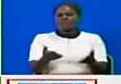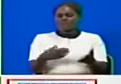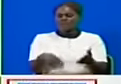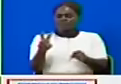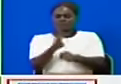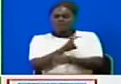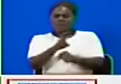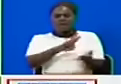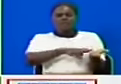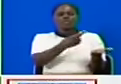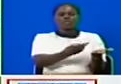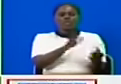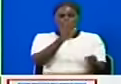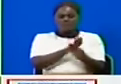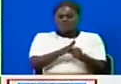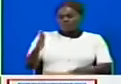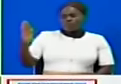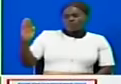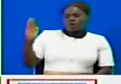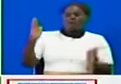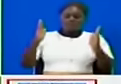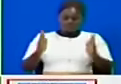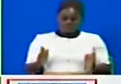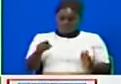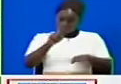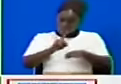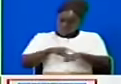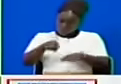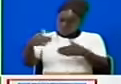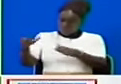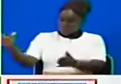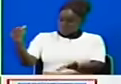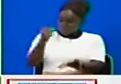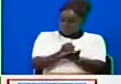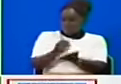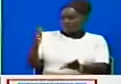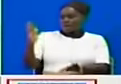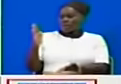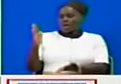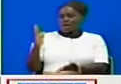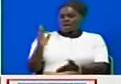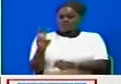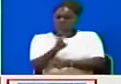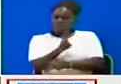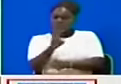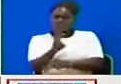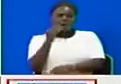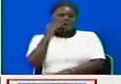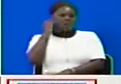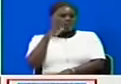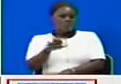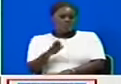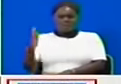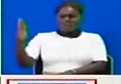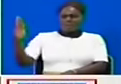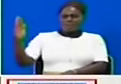of resources. So when a watchman is, you're away, you hire a watchman to take care of your home. The